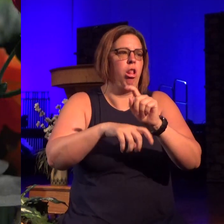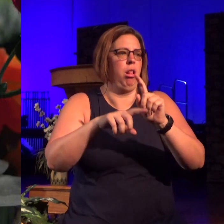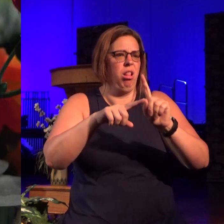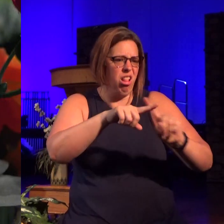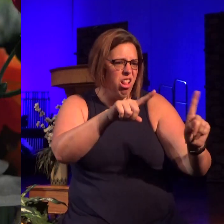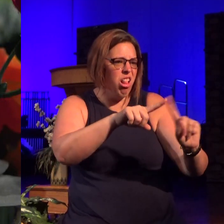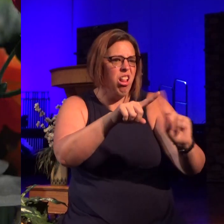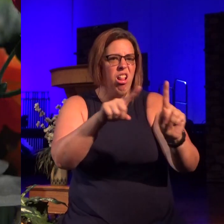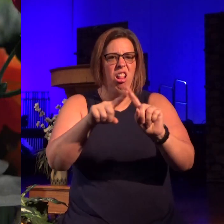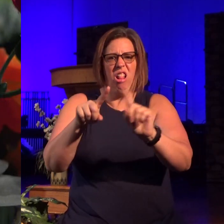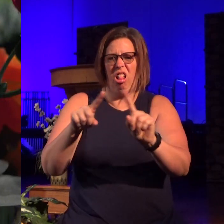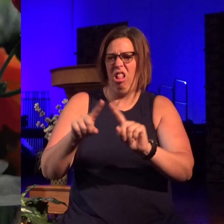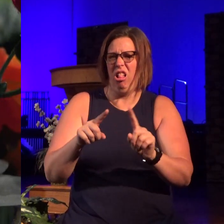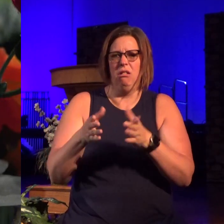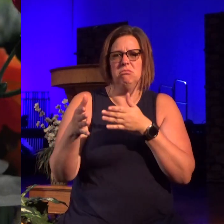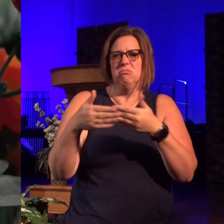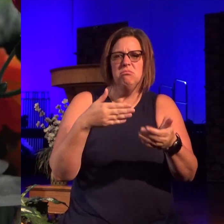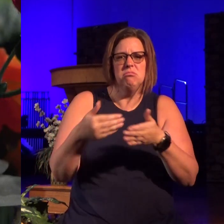temples, circles,